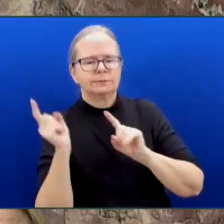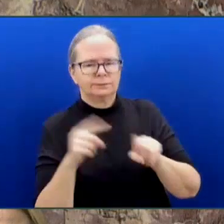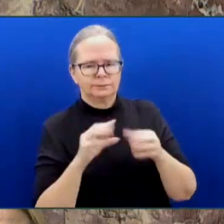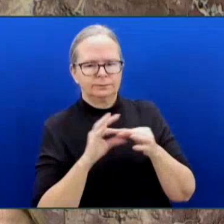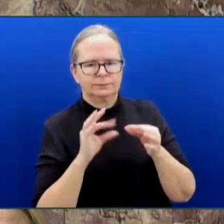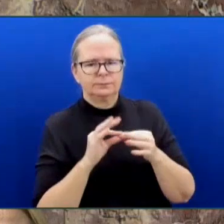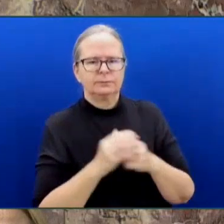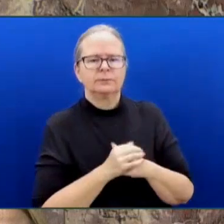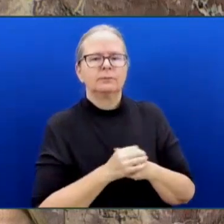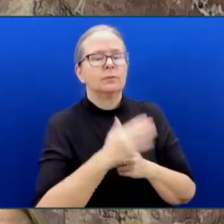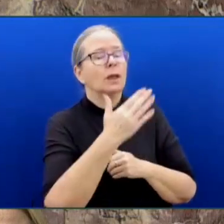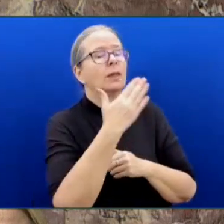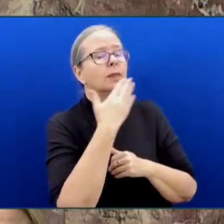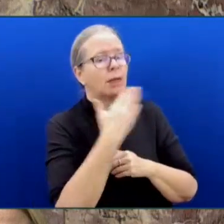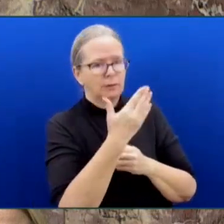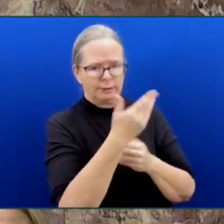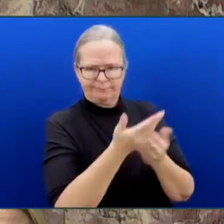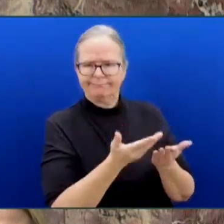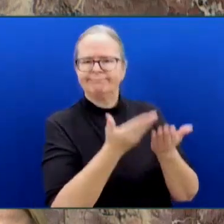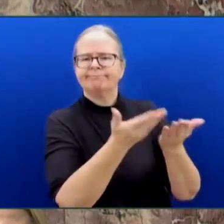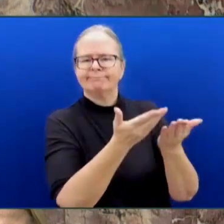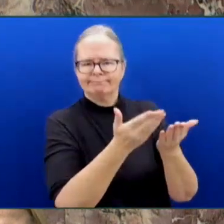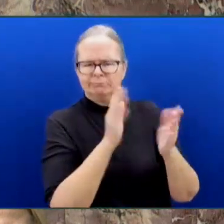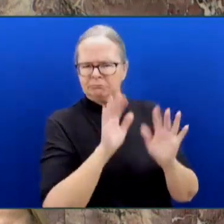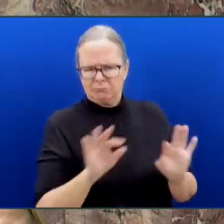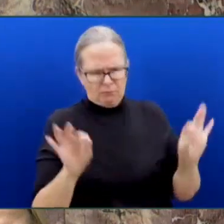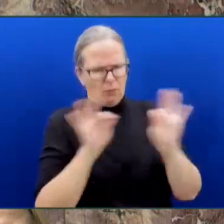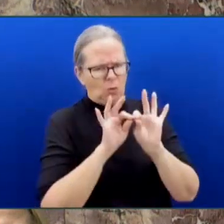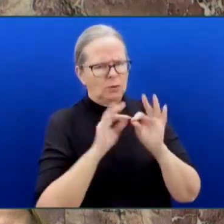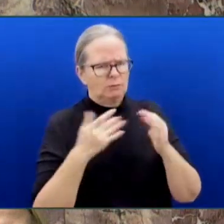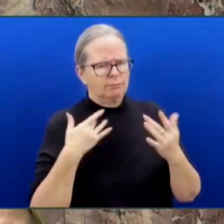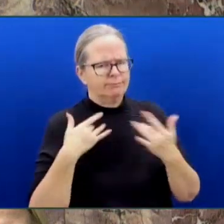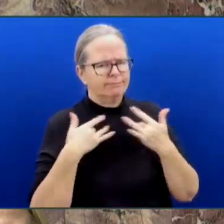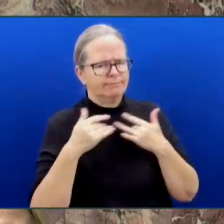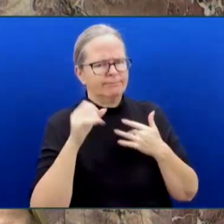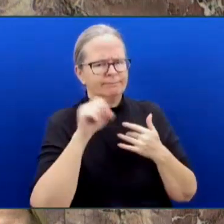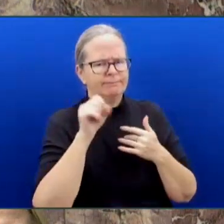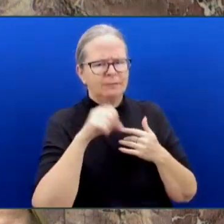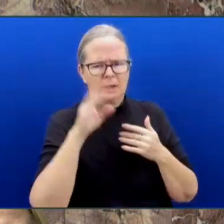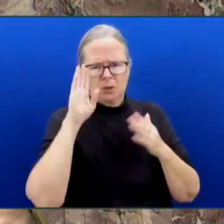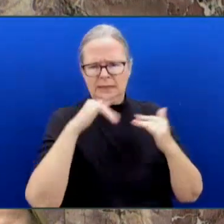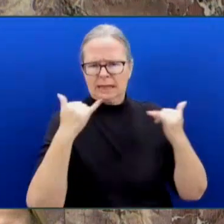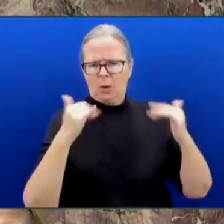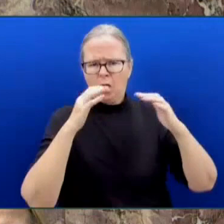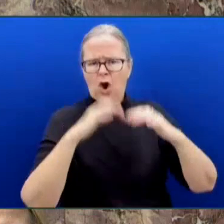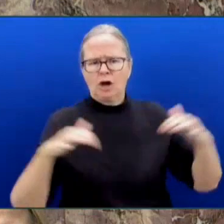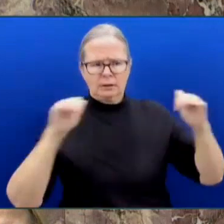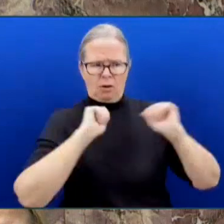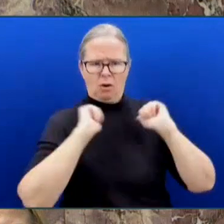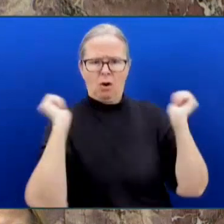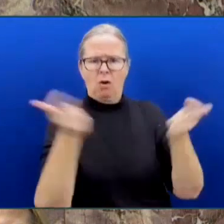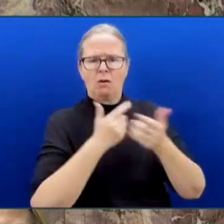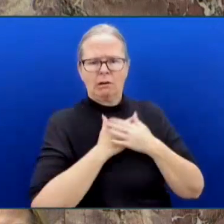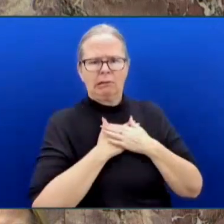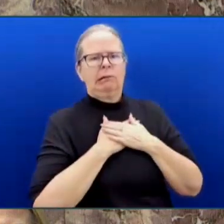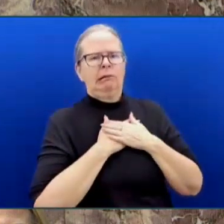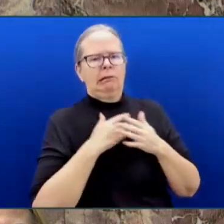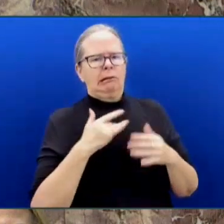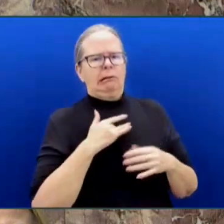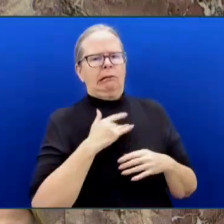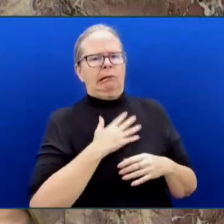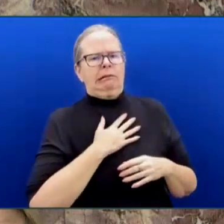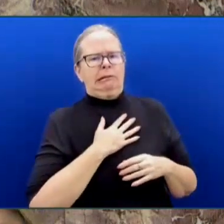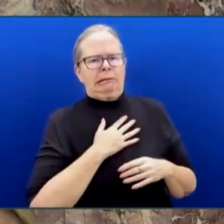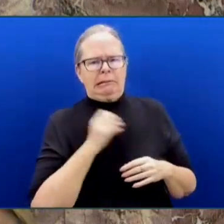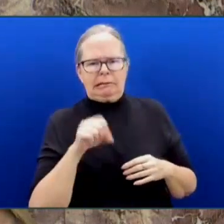what I know is a concern for everyone in this House, for everyone across our healthcare system, for frontline care